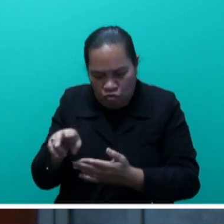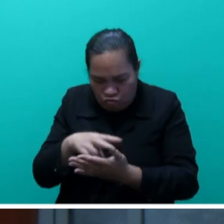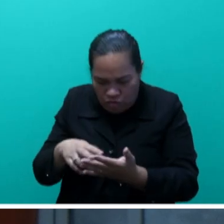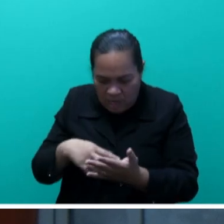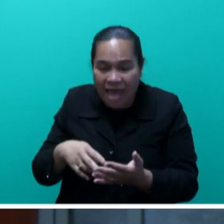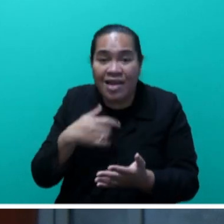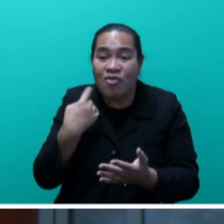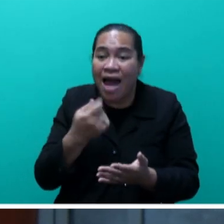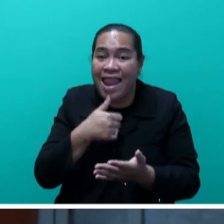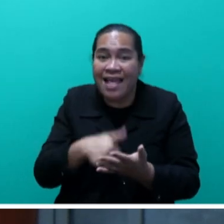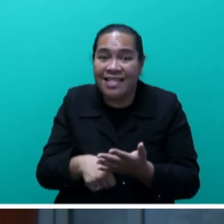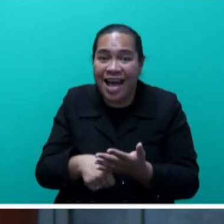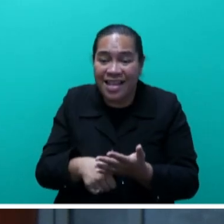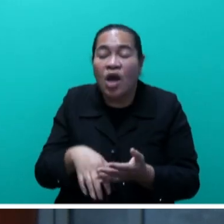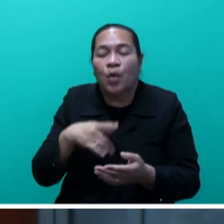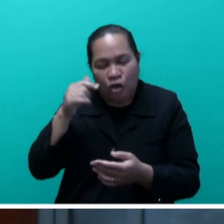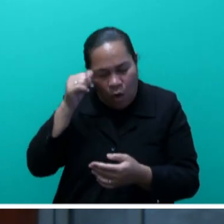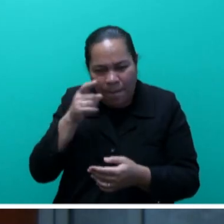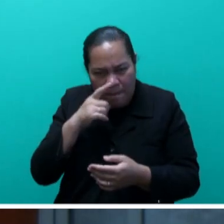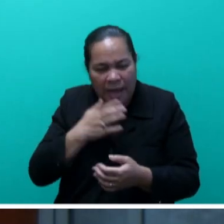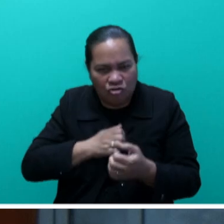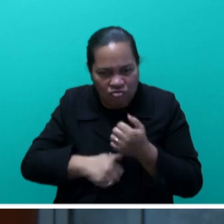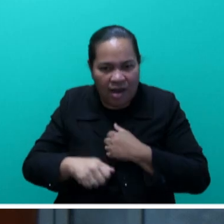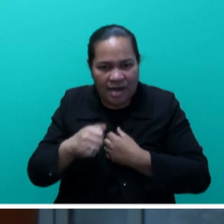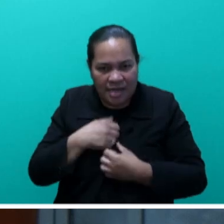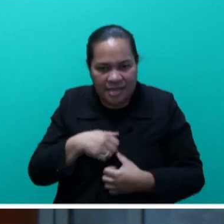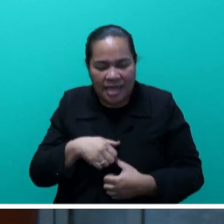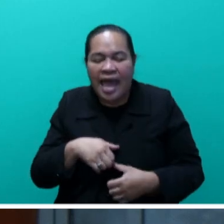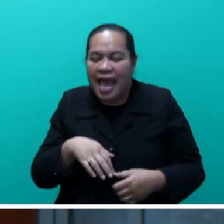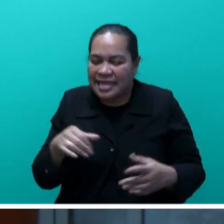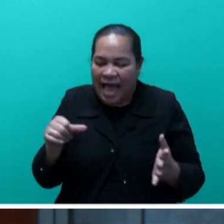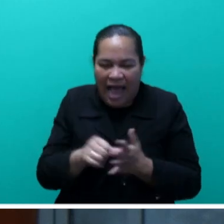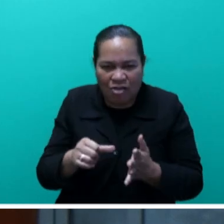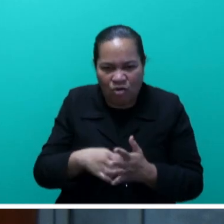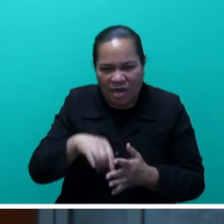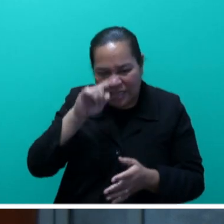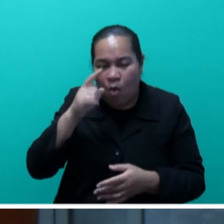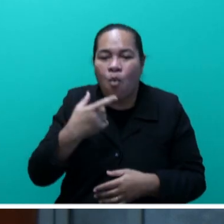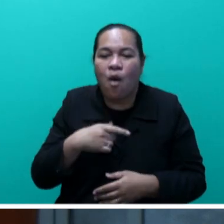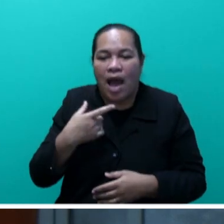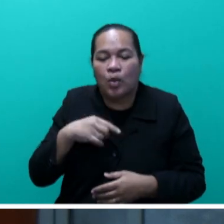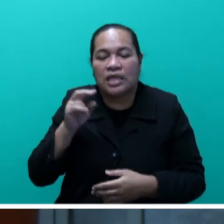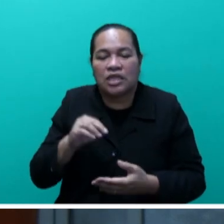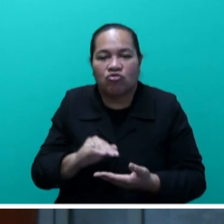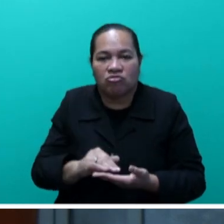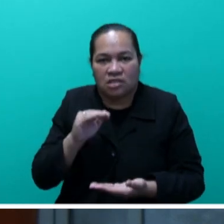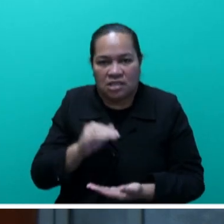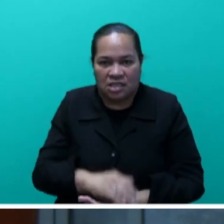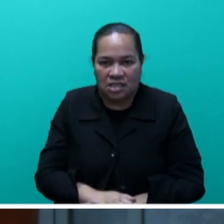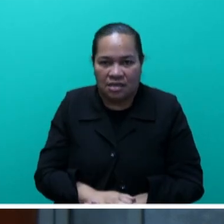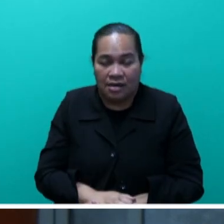editor. We know people are struggling and we know that people find it hard to understand why we had to increase VAT. But I